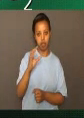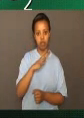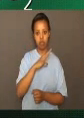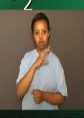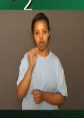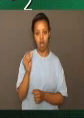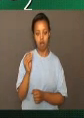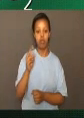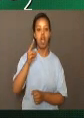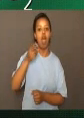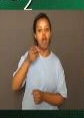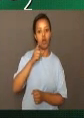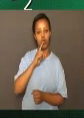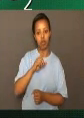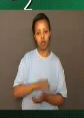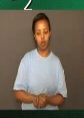and hydrogen.